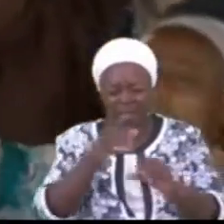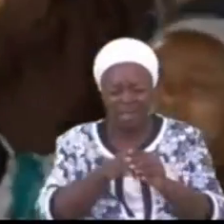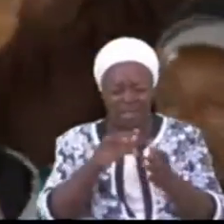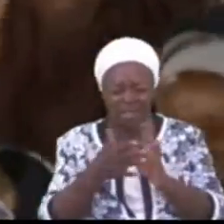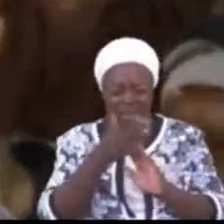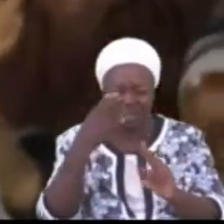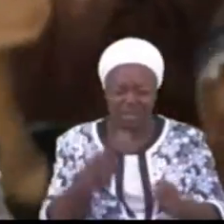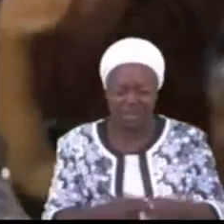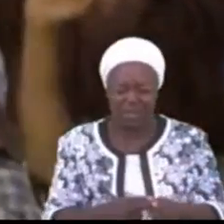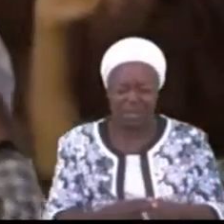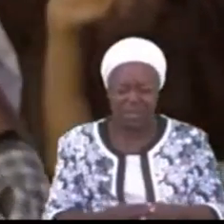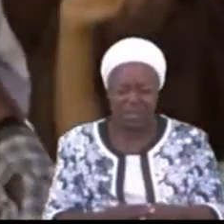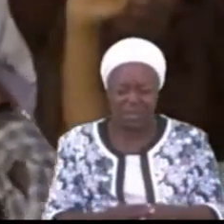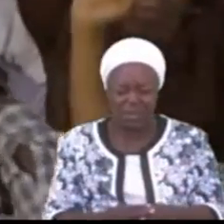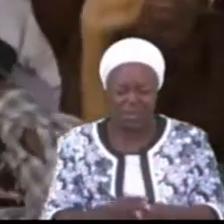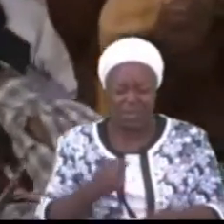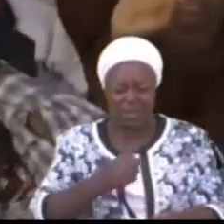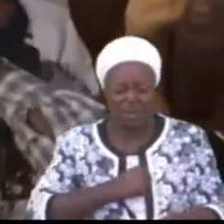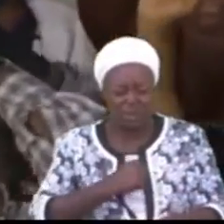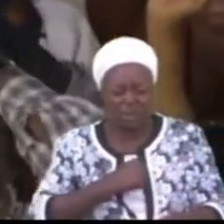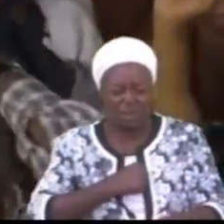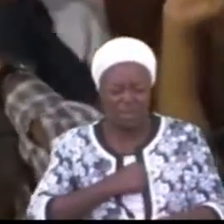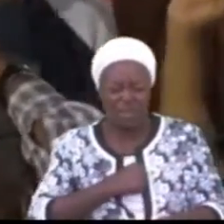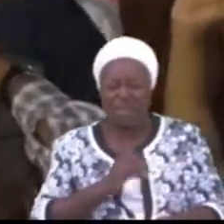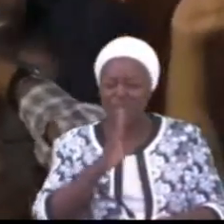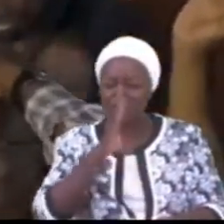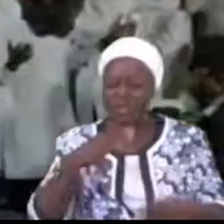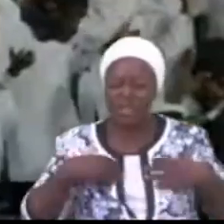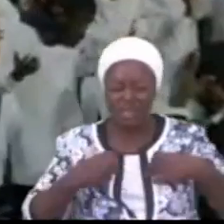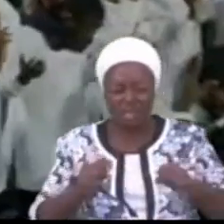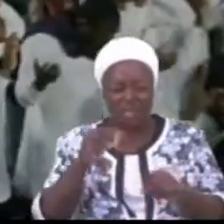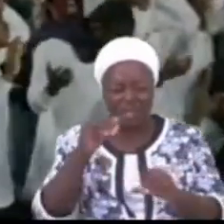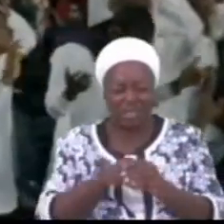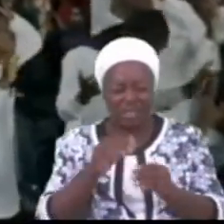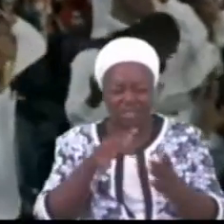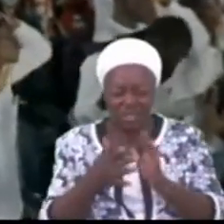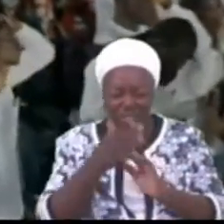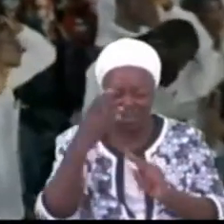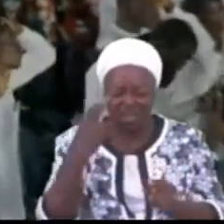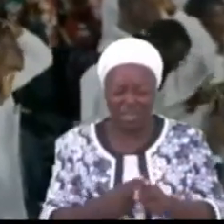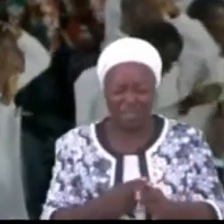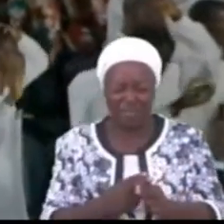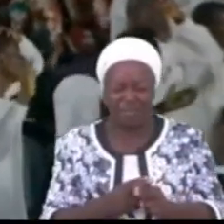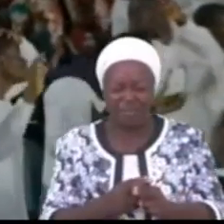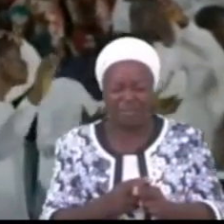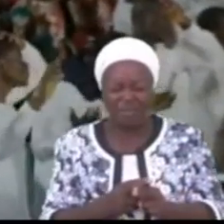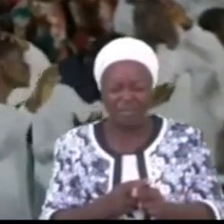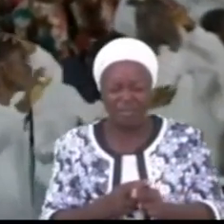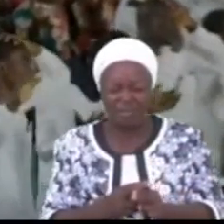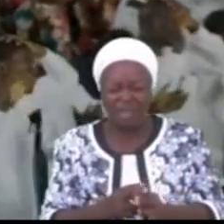name. Tuberculosis, be healed in Jesus' name.